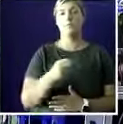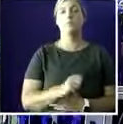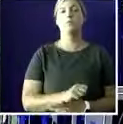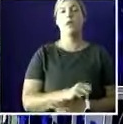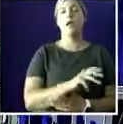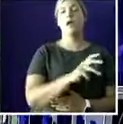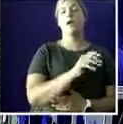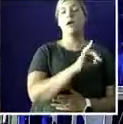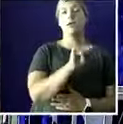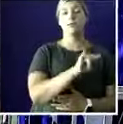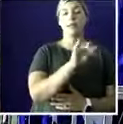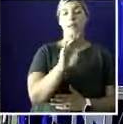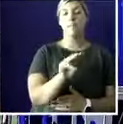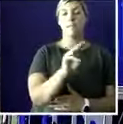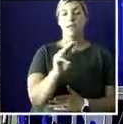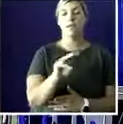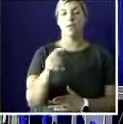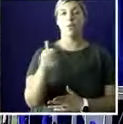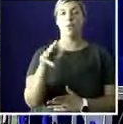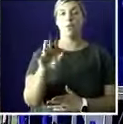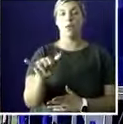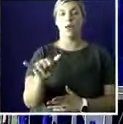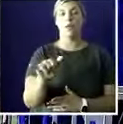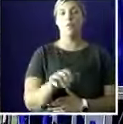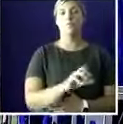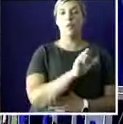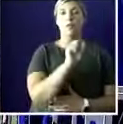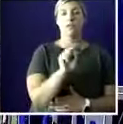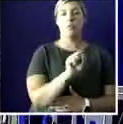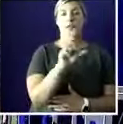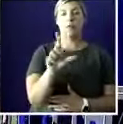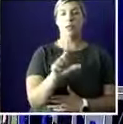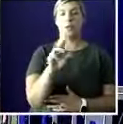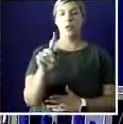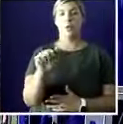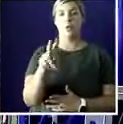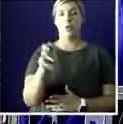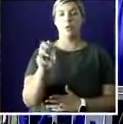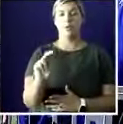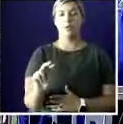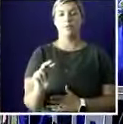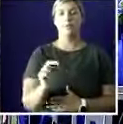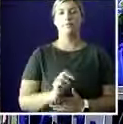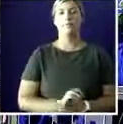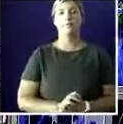Isaiah Michael Gray. Shelby Lynn Norman.